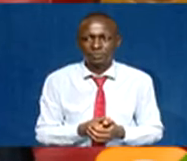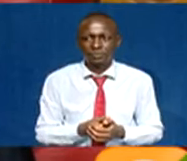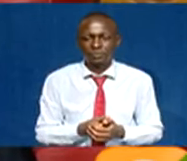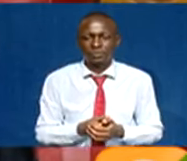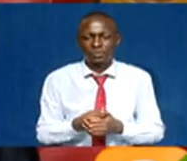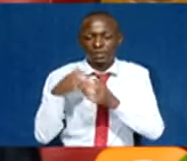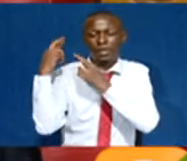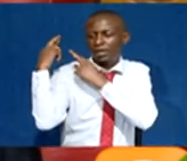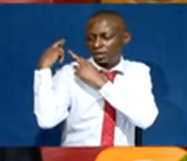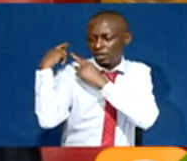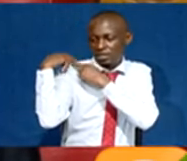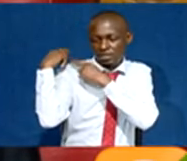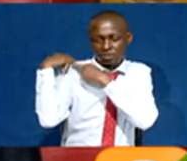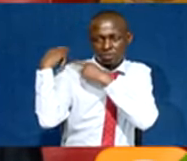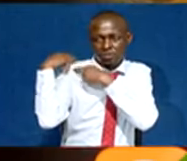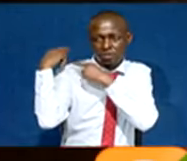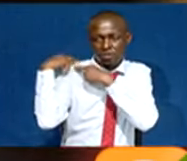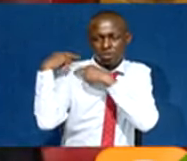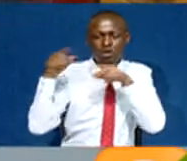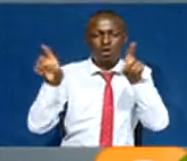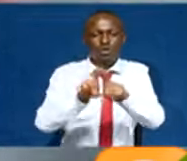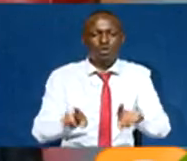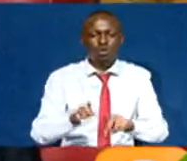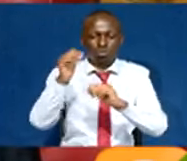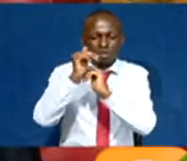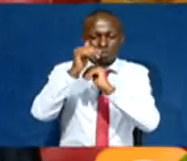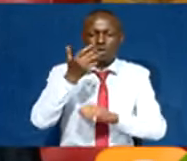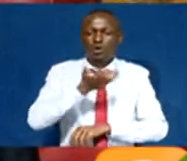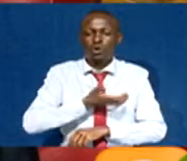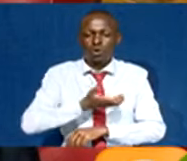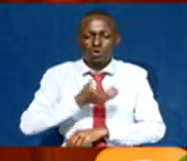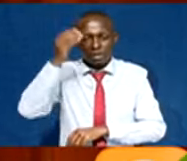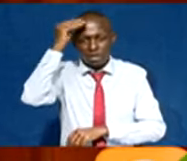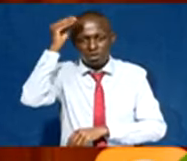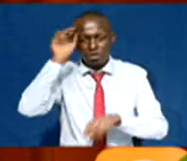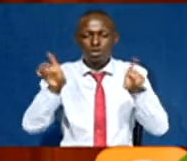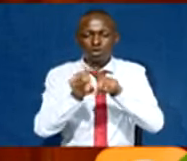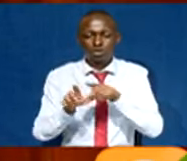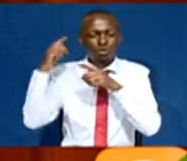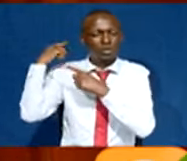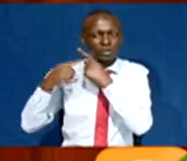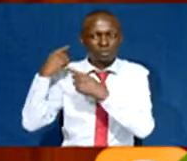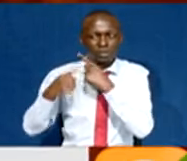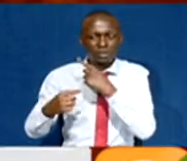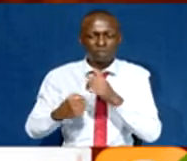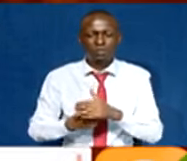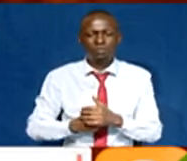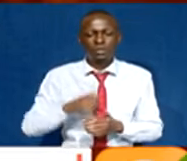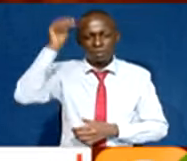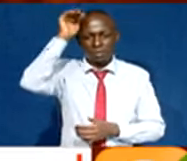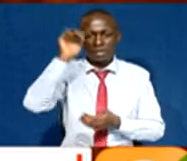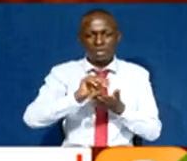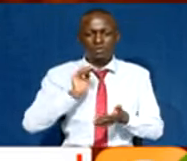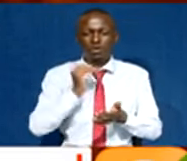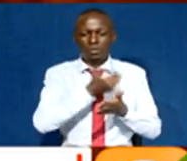responsibility, given your own limitation in terms of education and experience? I believe once approved by this committee,